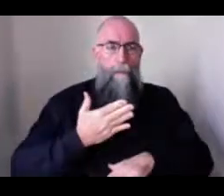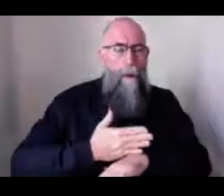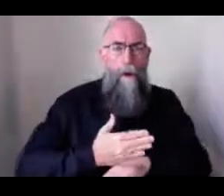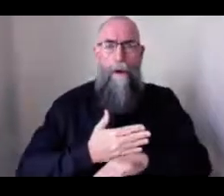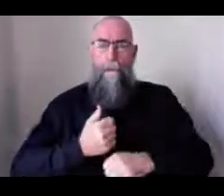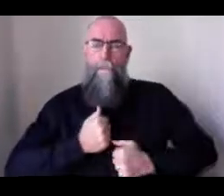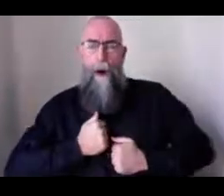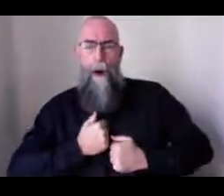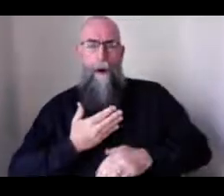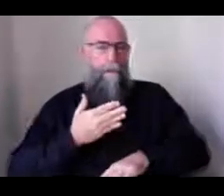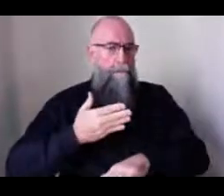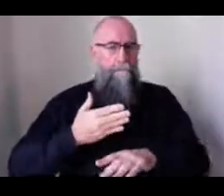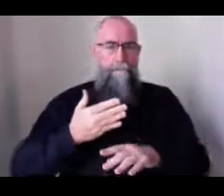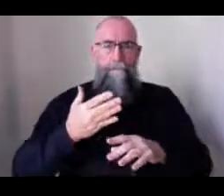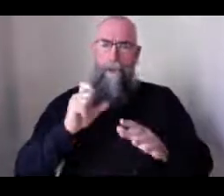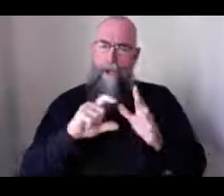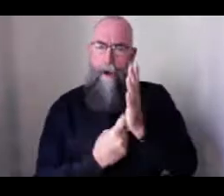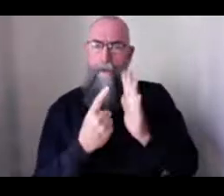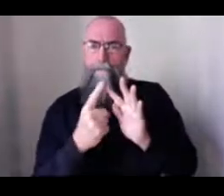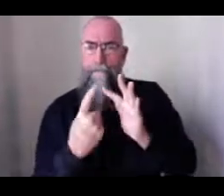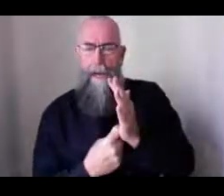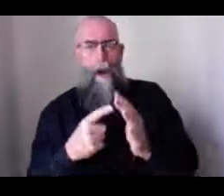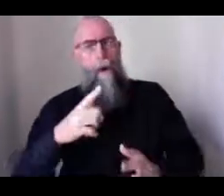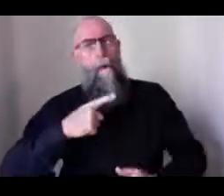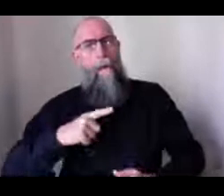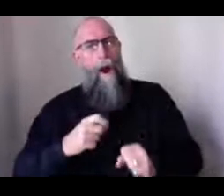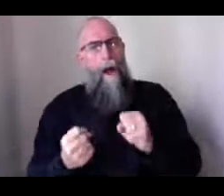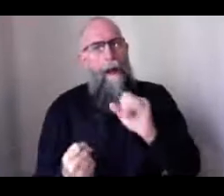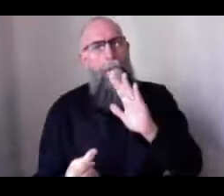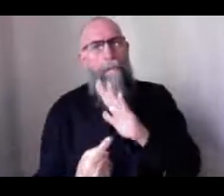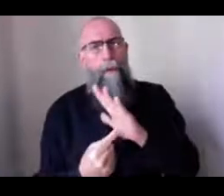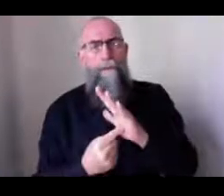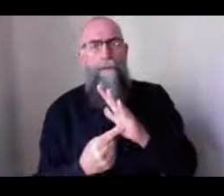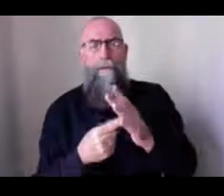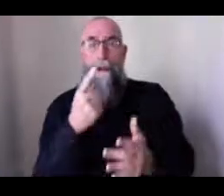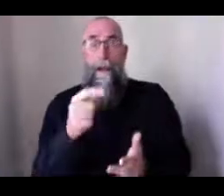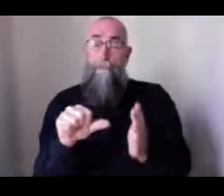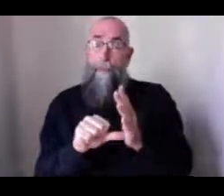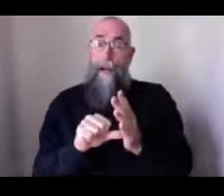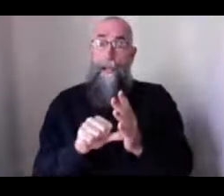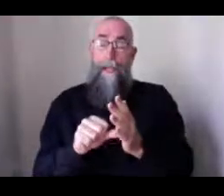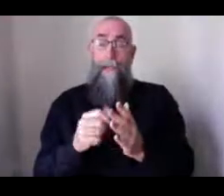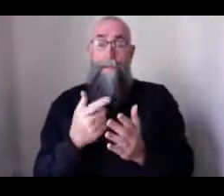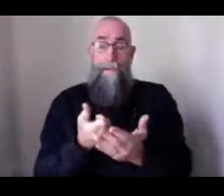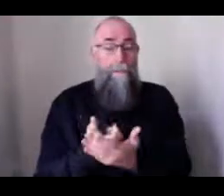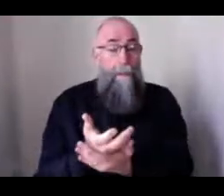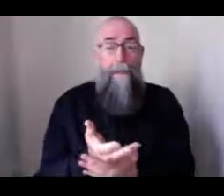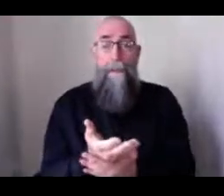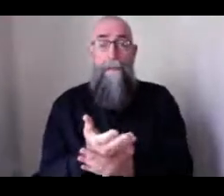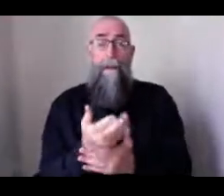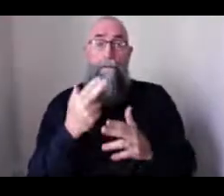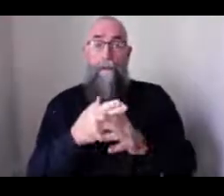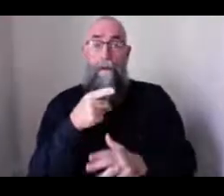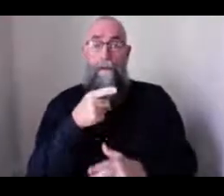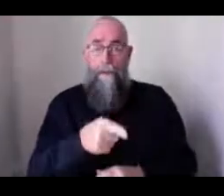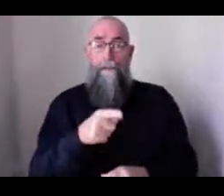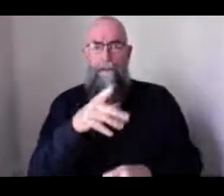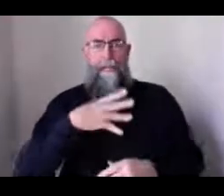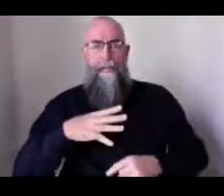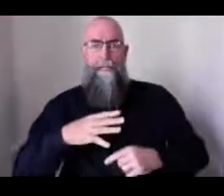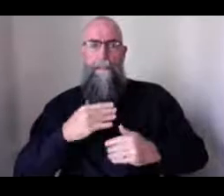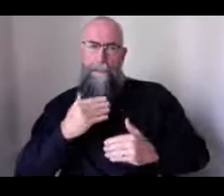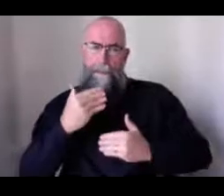is important. For project and creative project funding, you need to choose one of the following criteria to demonstrate the impact or reach of